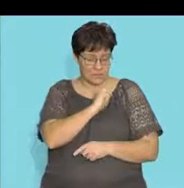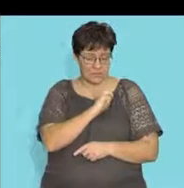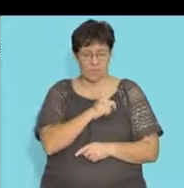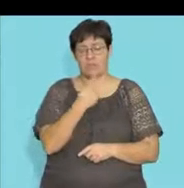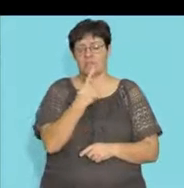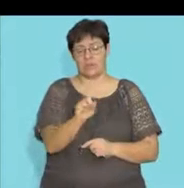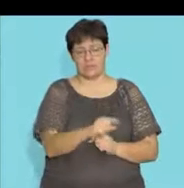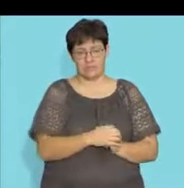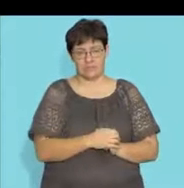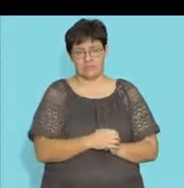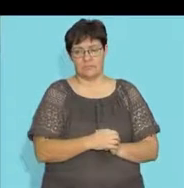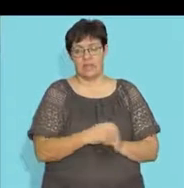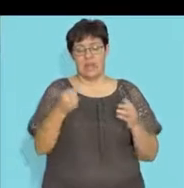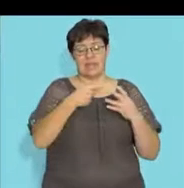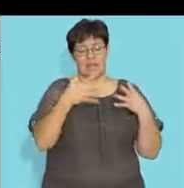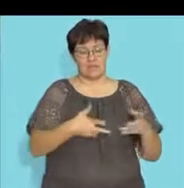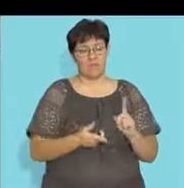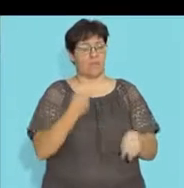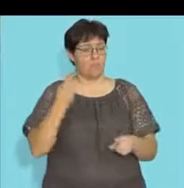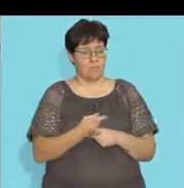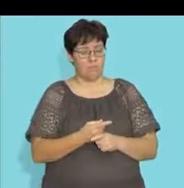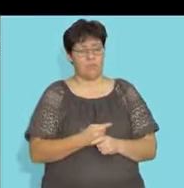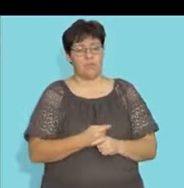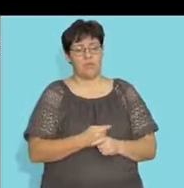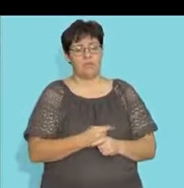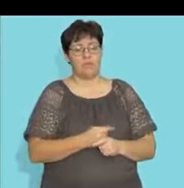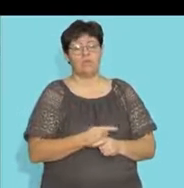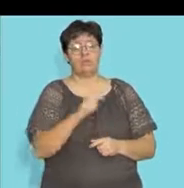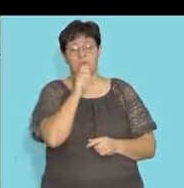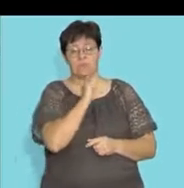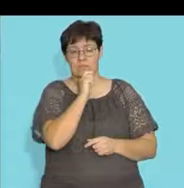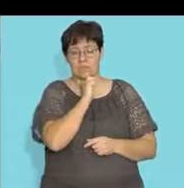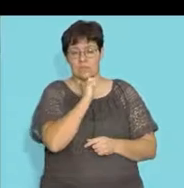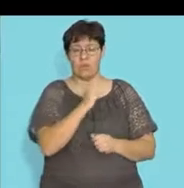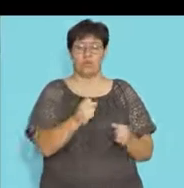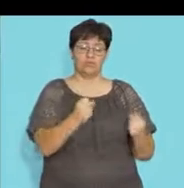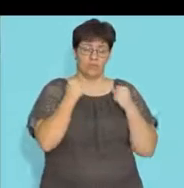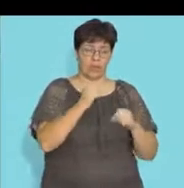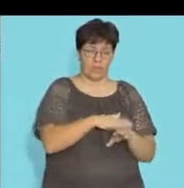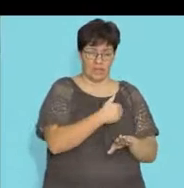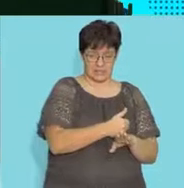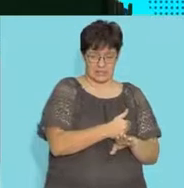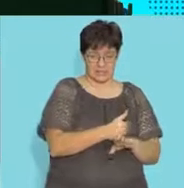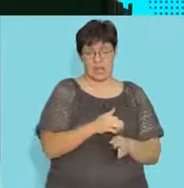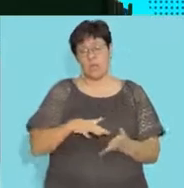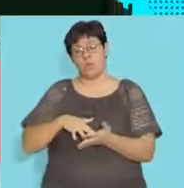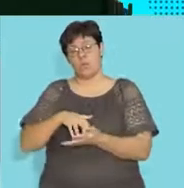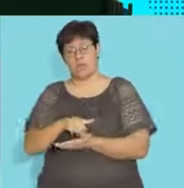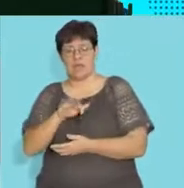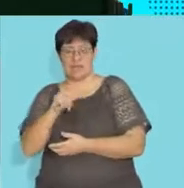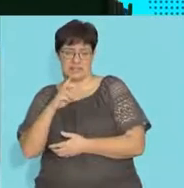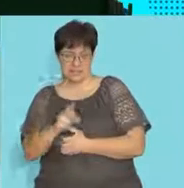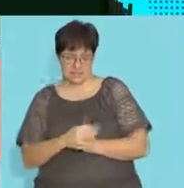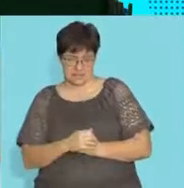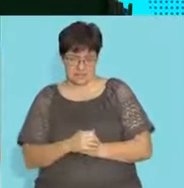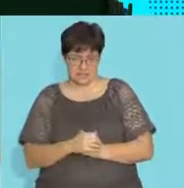we need to say that the indicator comes from the fact that we were using a strong base and a weak